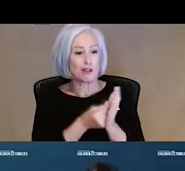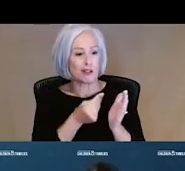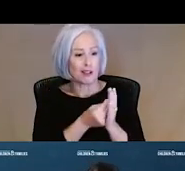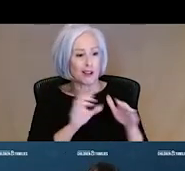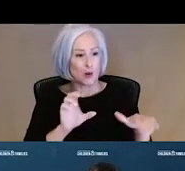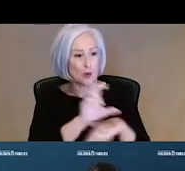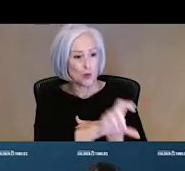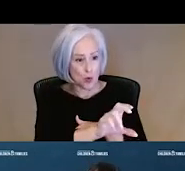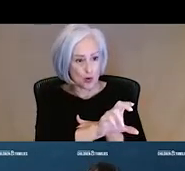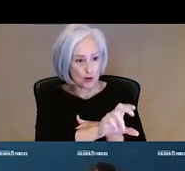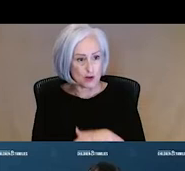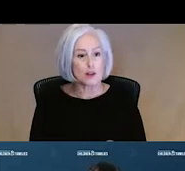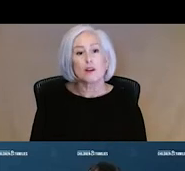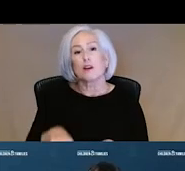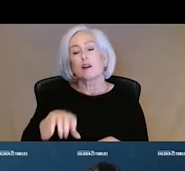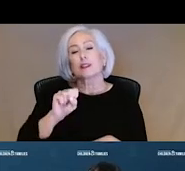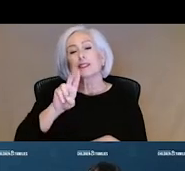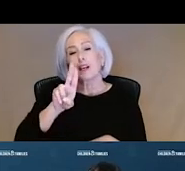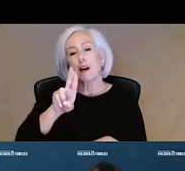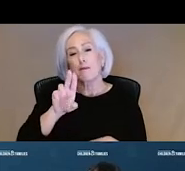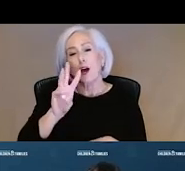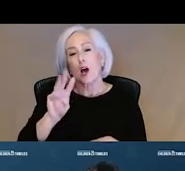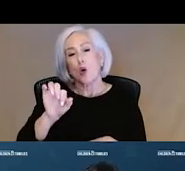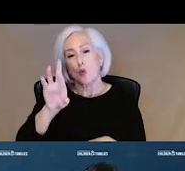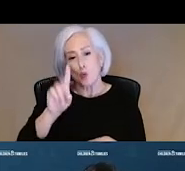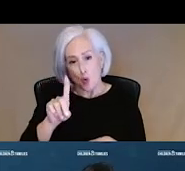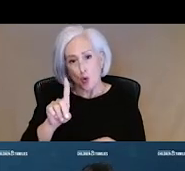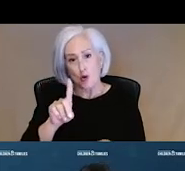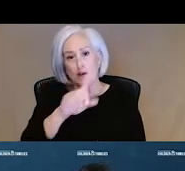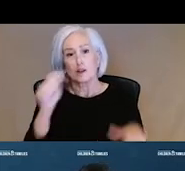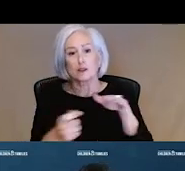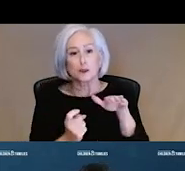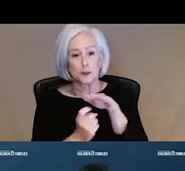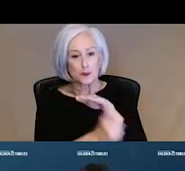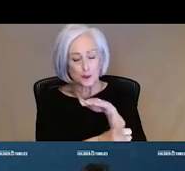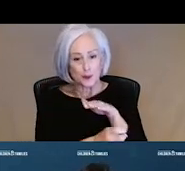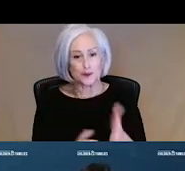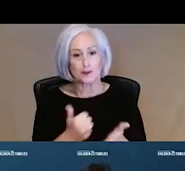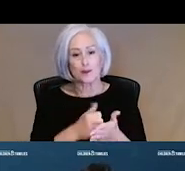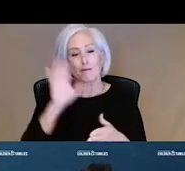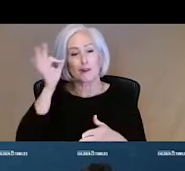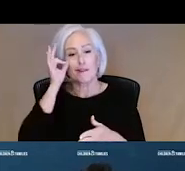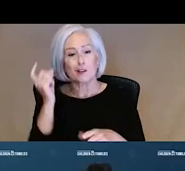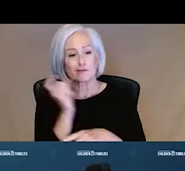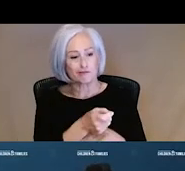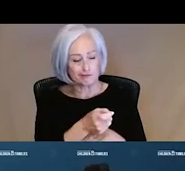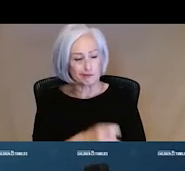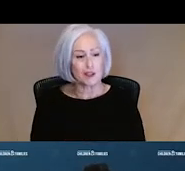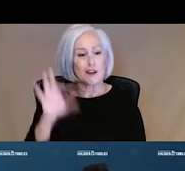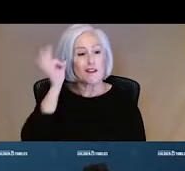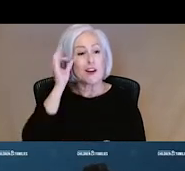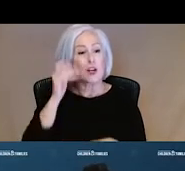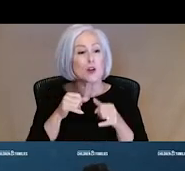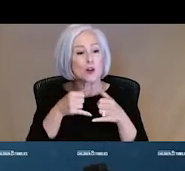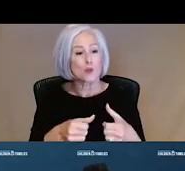entity to a subrecipient to carry out part of a federal award. A federal award is a federal financial assistance that is non-federal